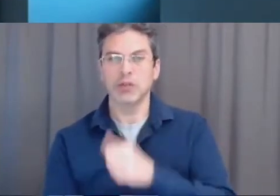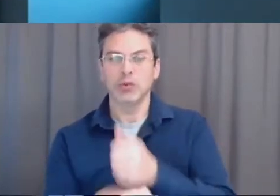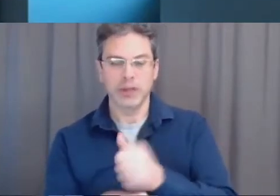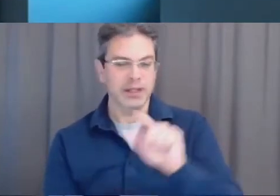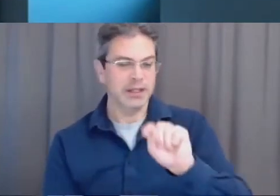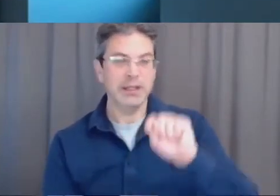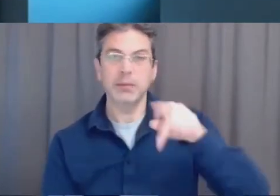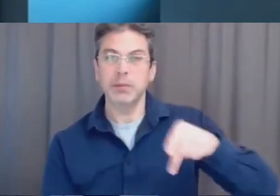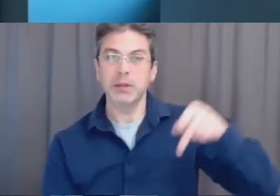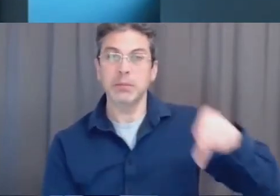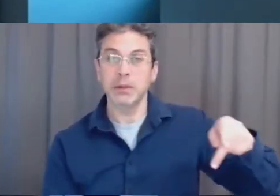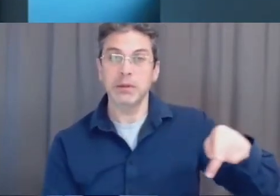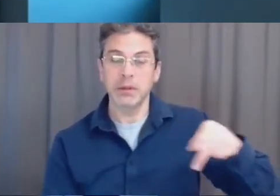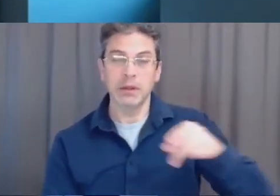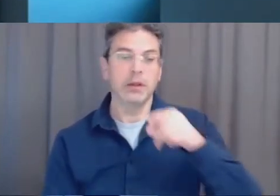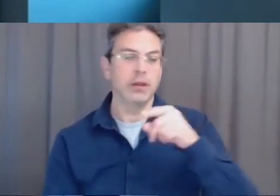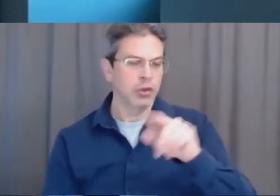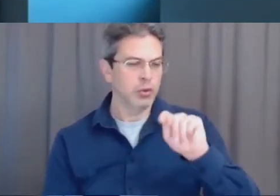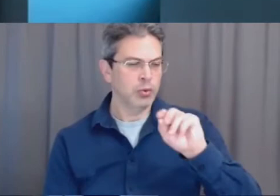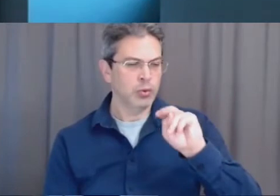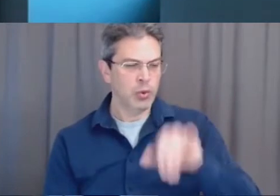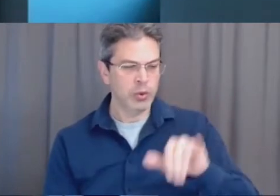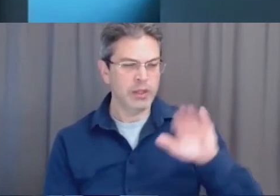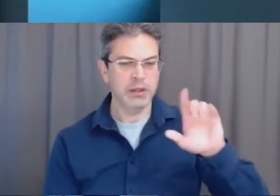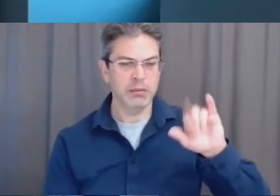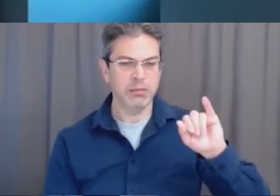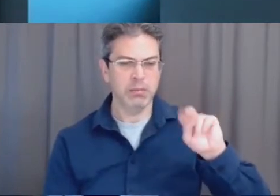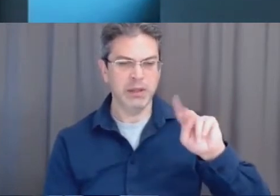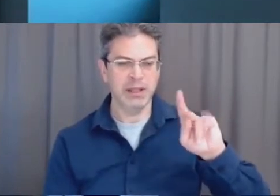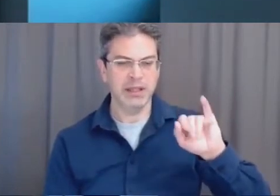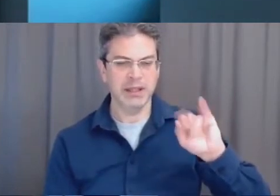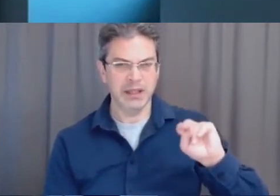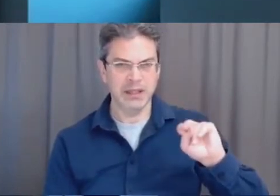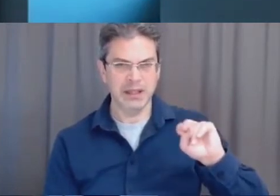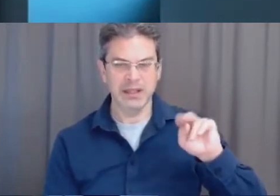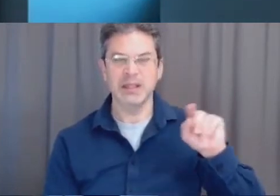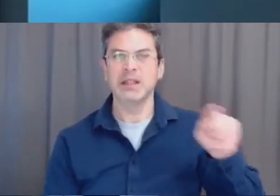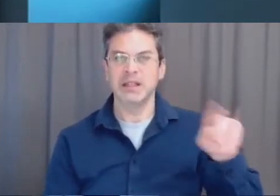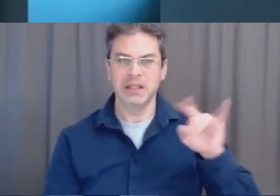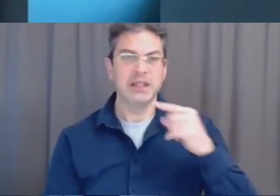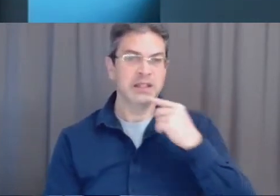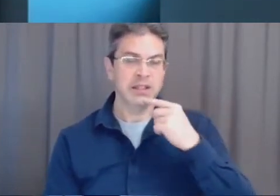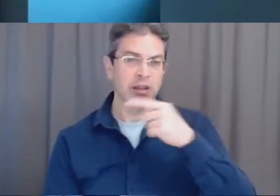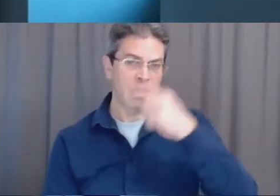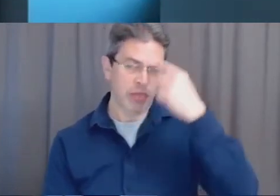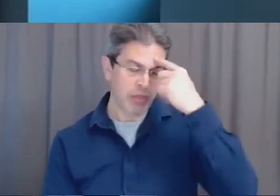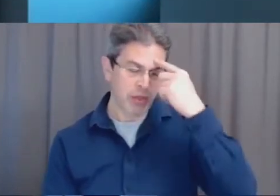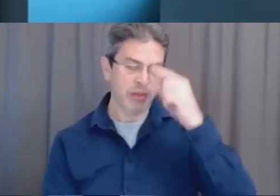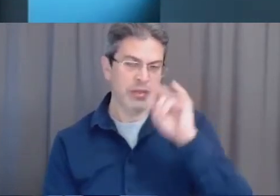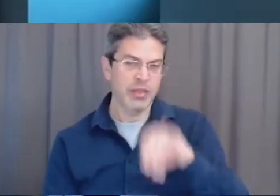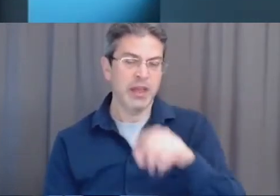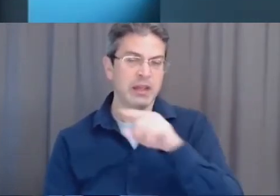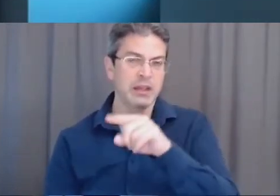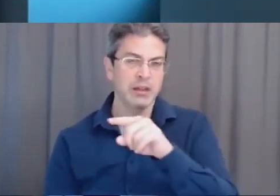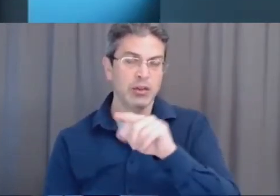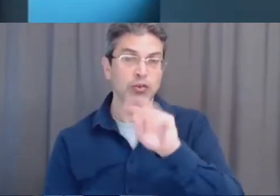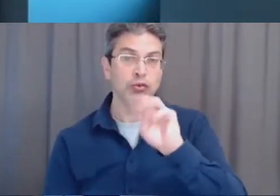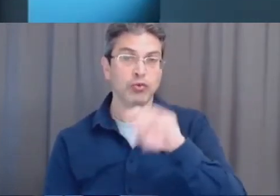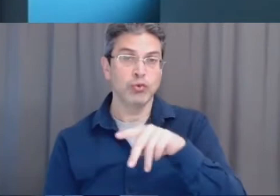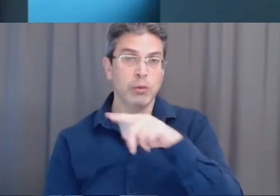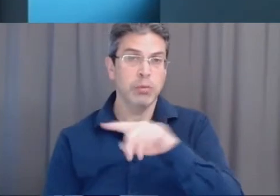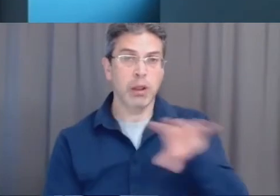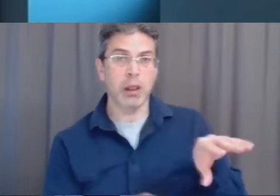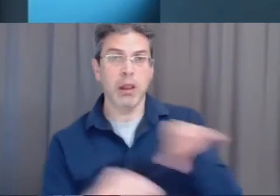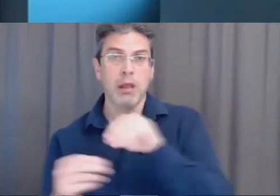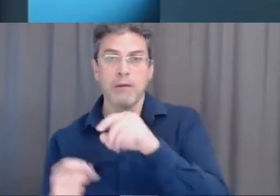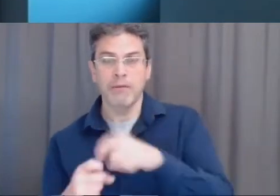fact, Tony Blinken had mentioned, you know, that he thought it was a great strategic mistake for the Trump administration to have